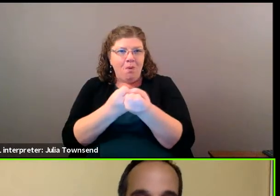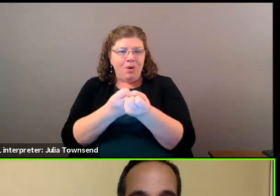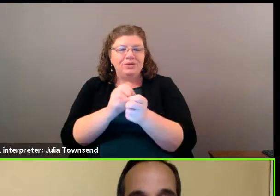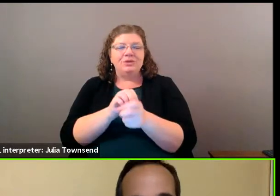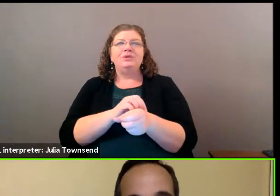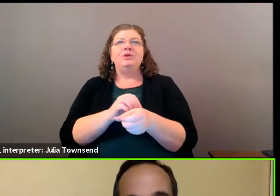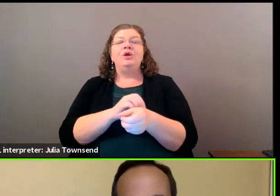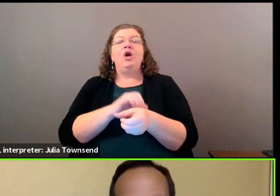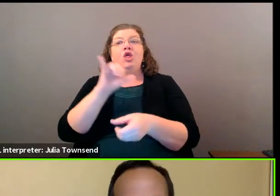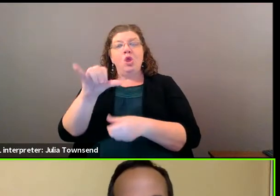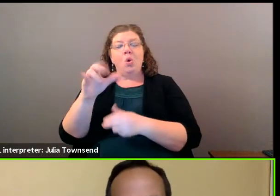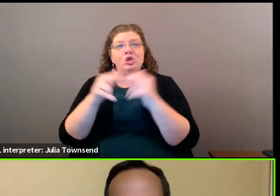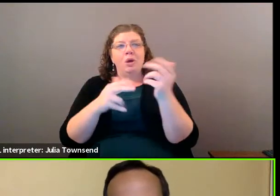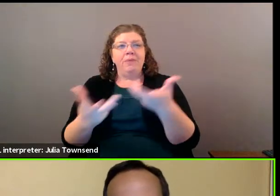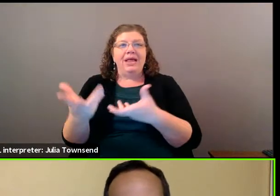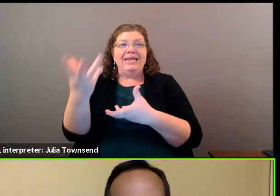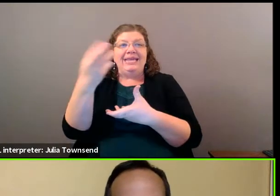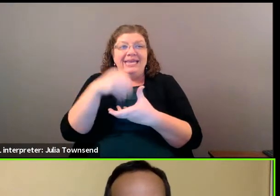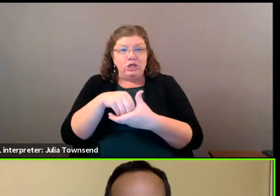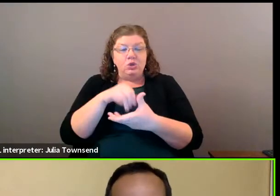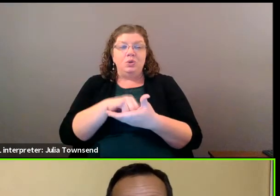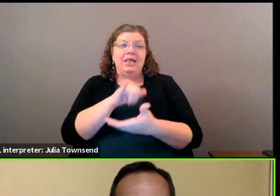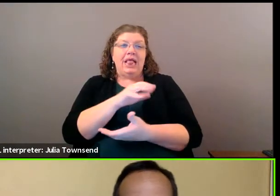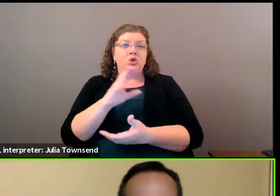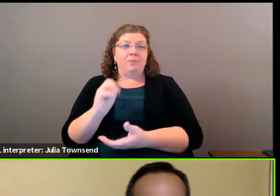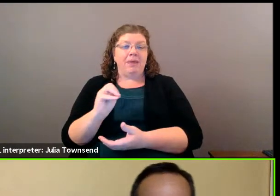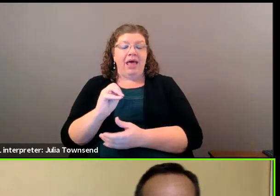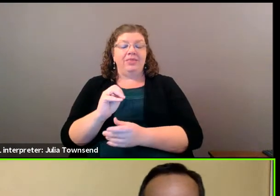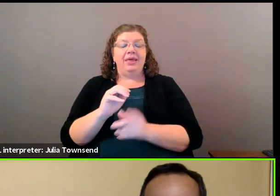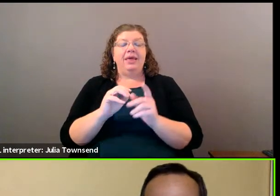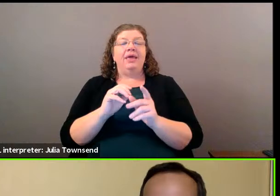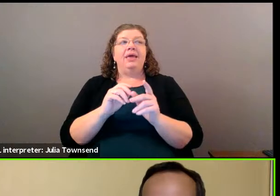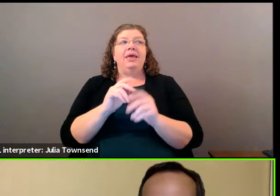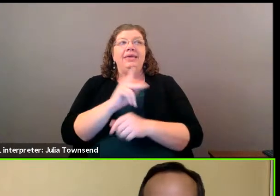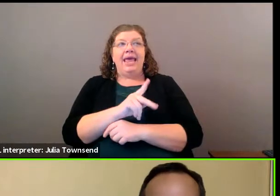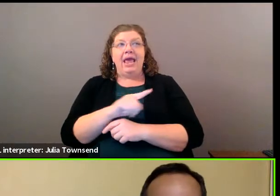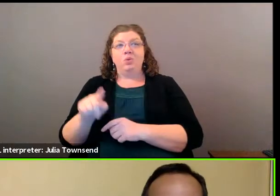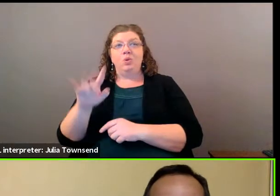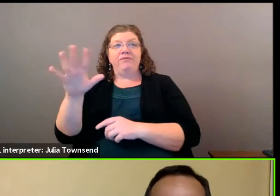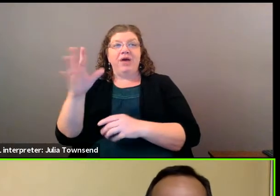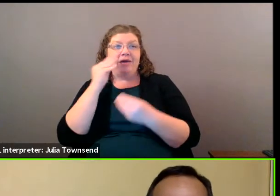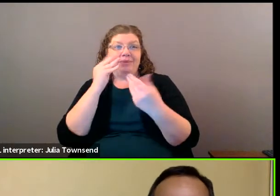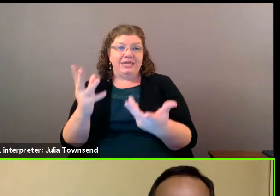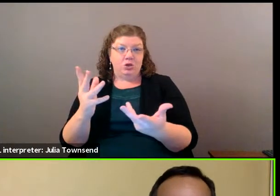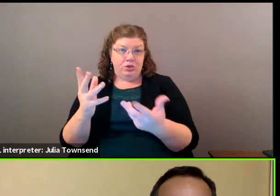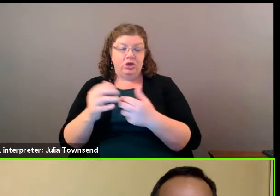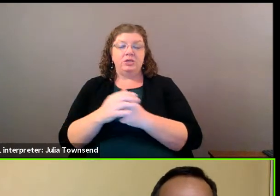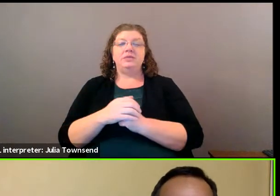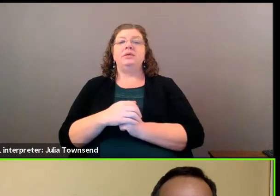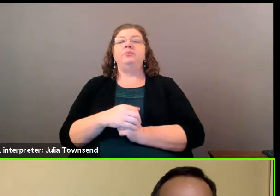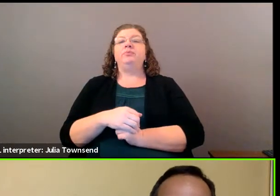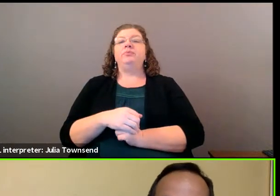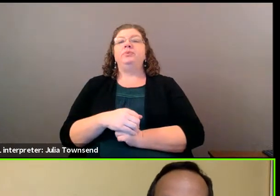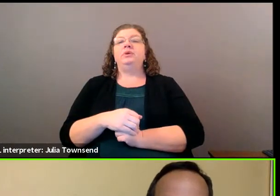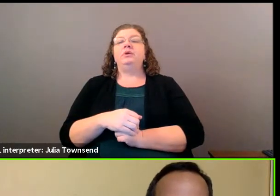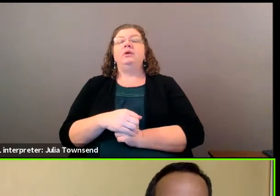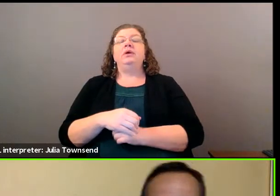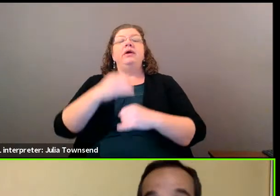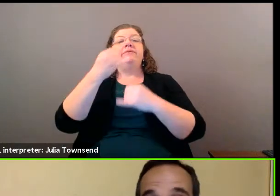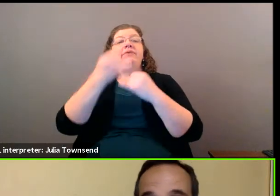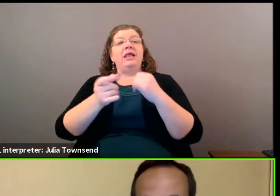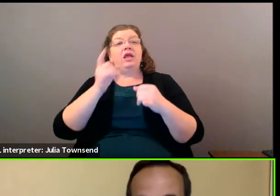are built into these illustrative math K-5 materials. And then finally, there are also